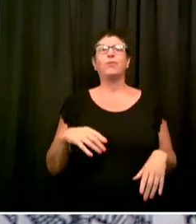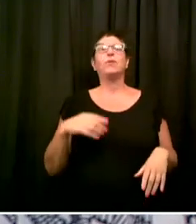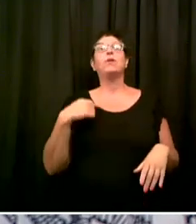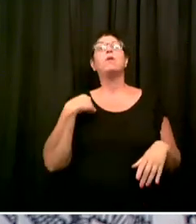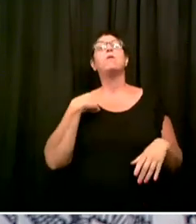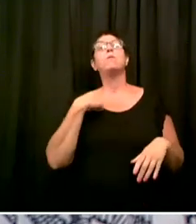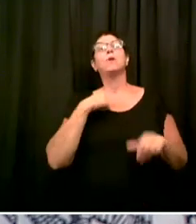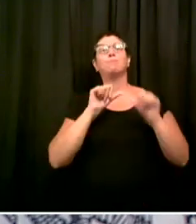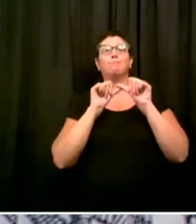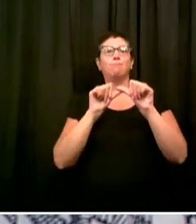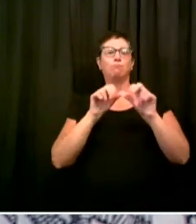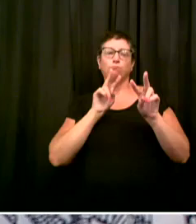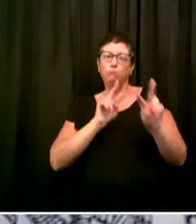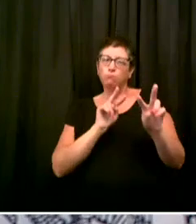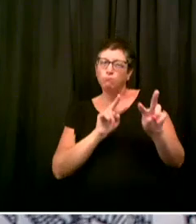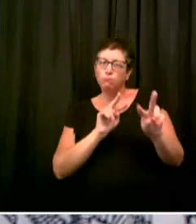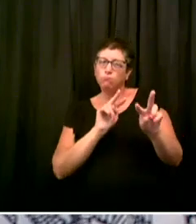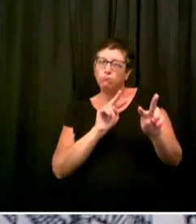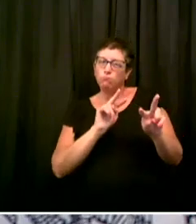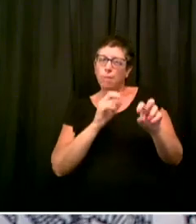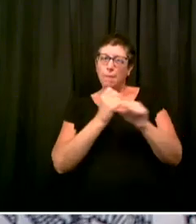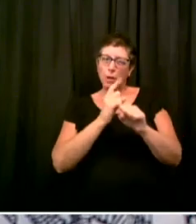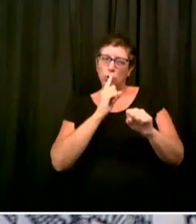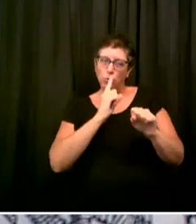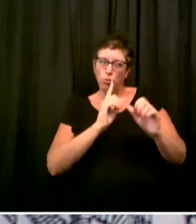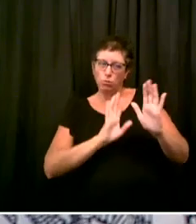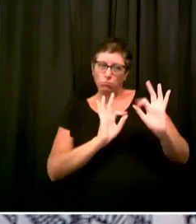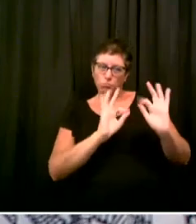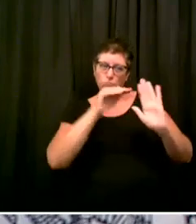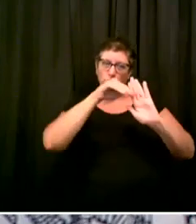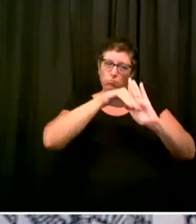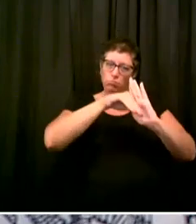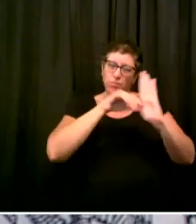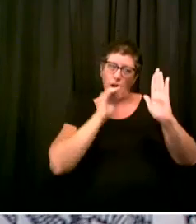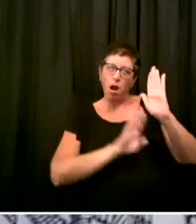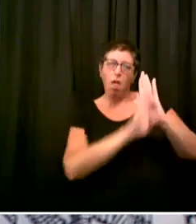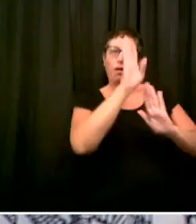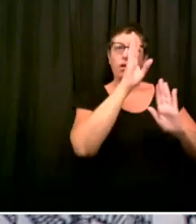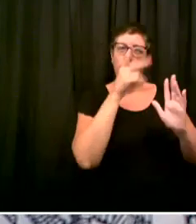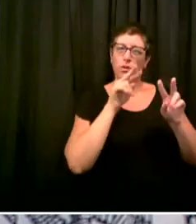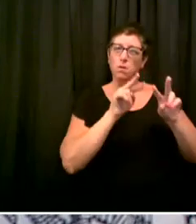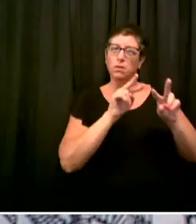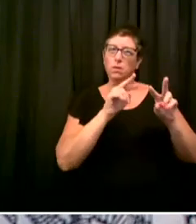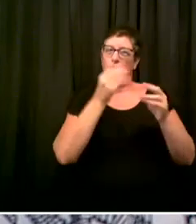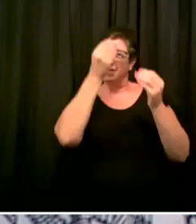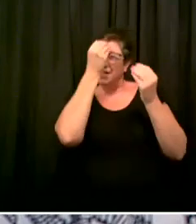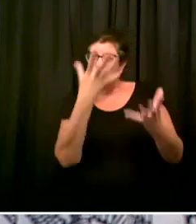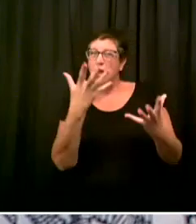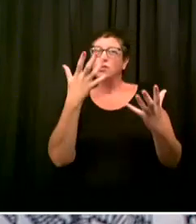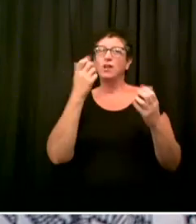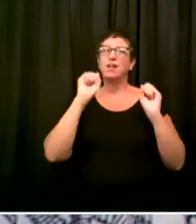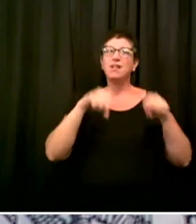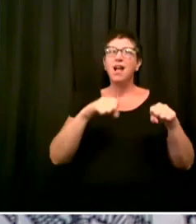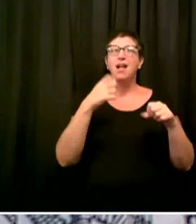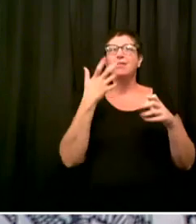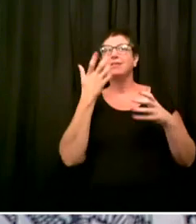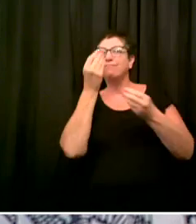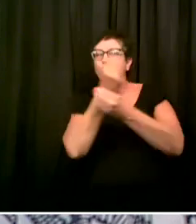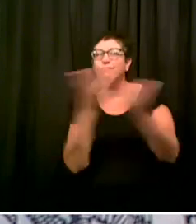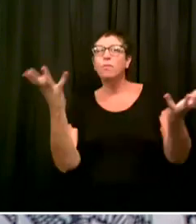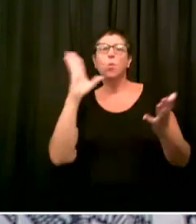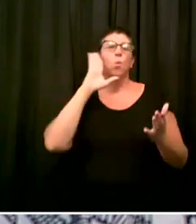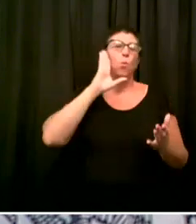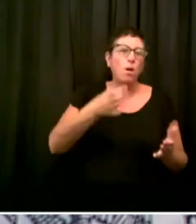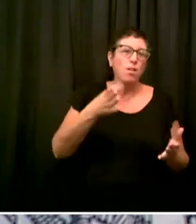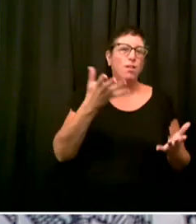would take to feel that we could do that again. And we're going to keep hoping and praying that the vaccine comes real soon.